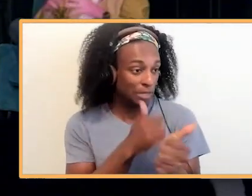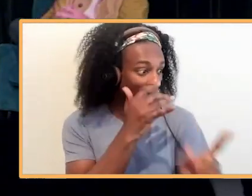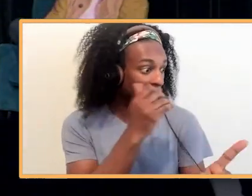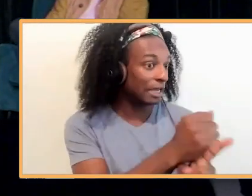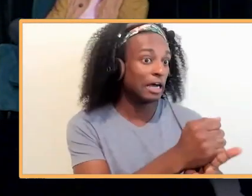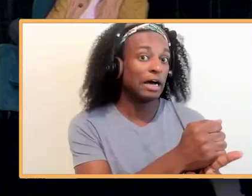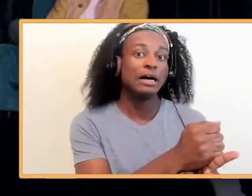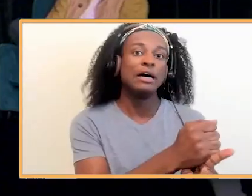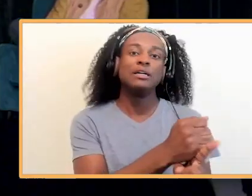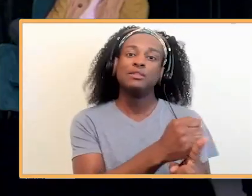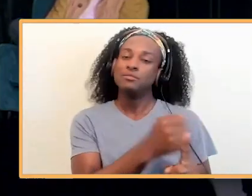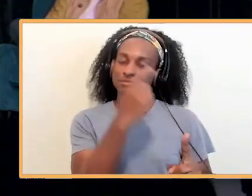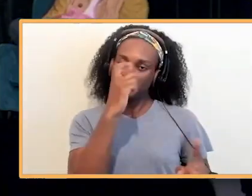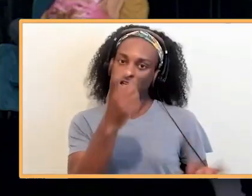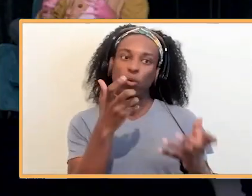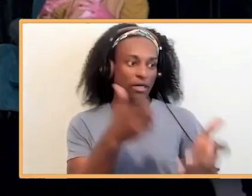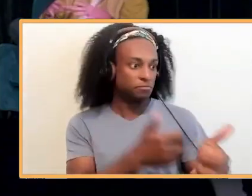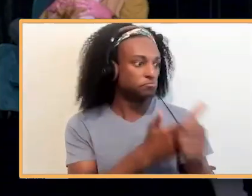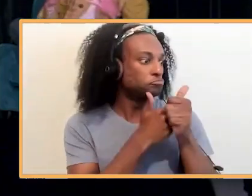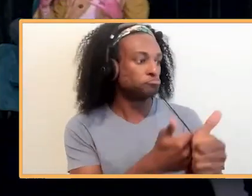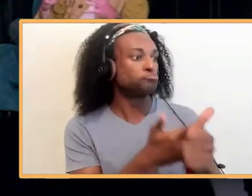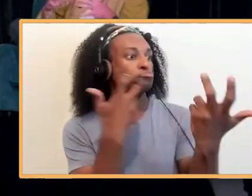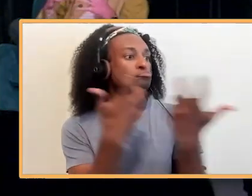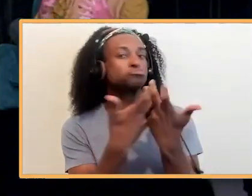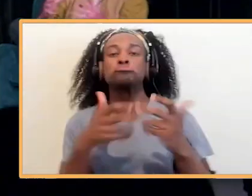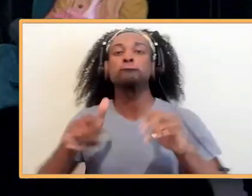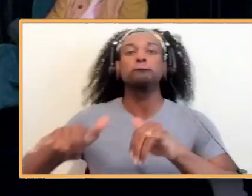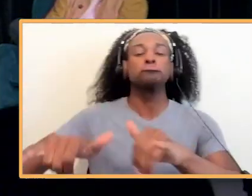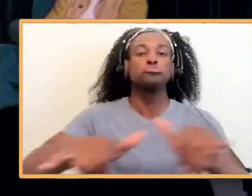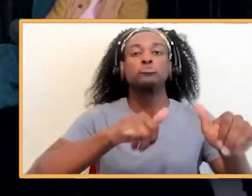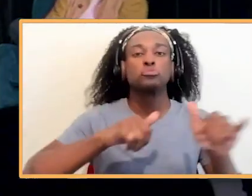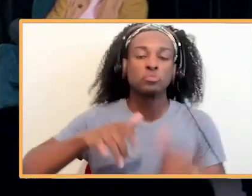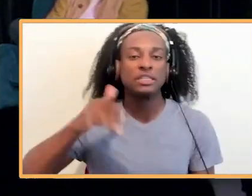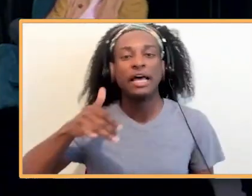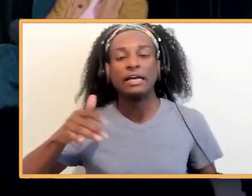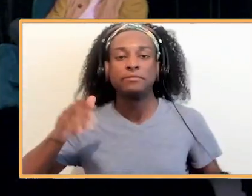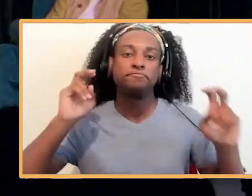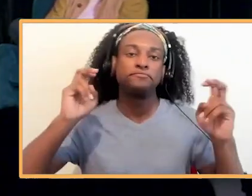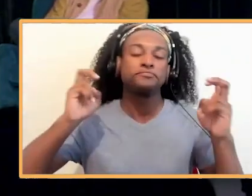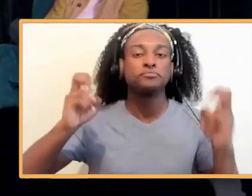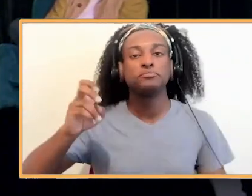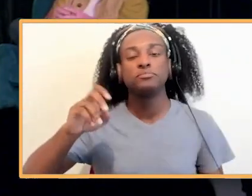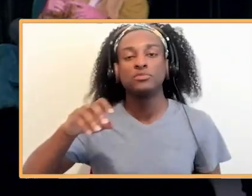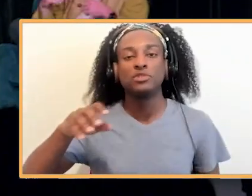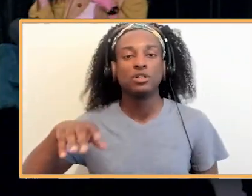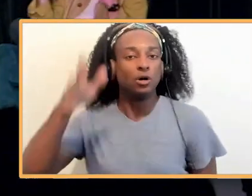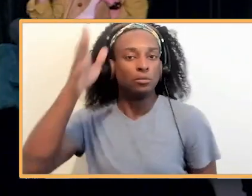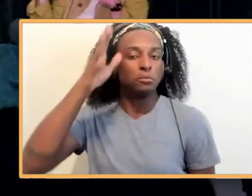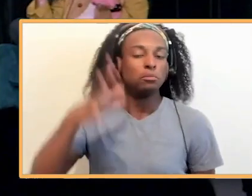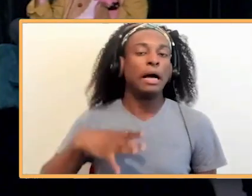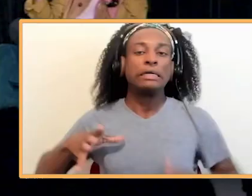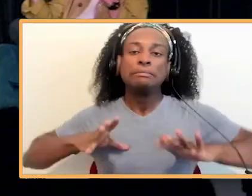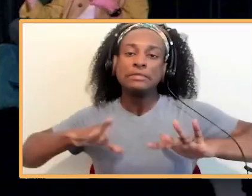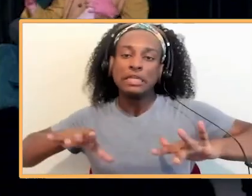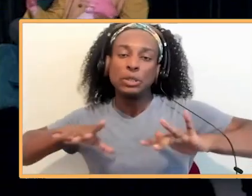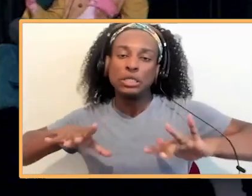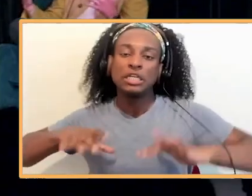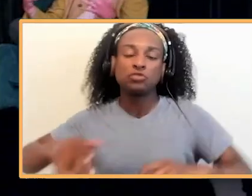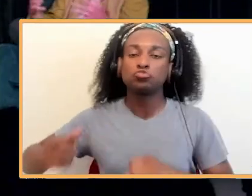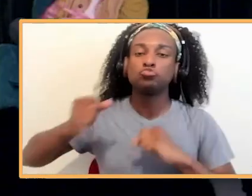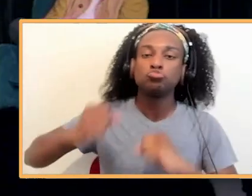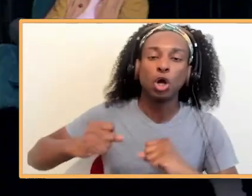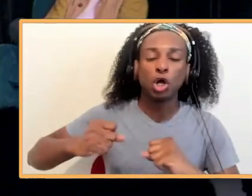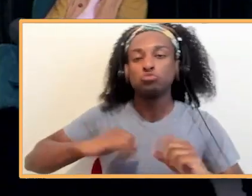whatever, the maleness or the strength or the personhood that you're trying to project. And so you grow into